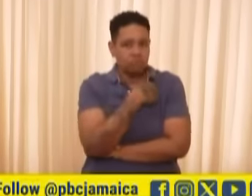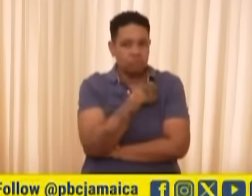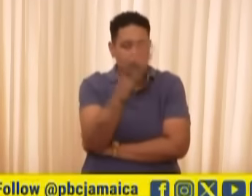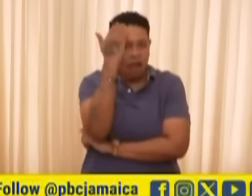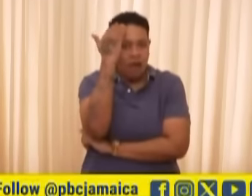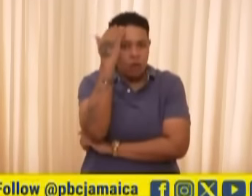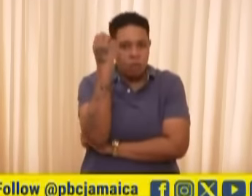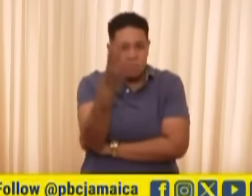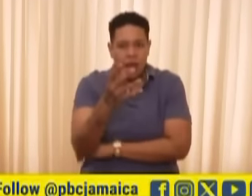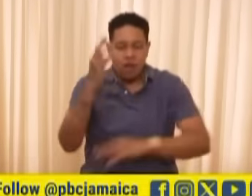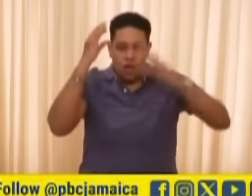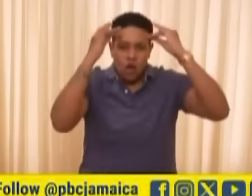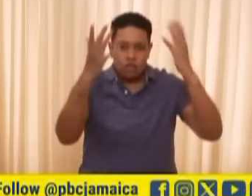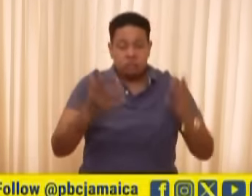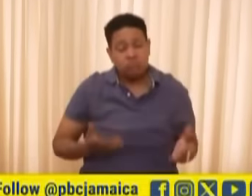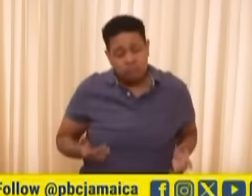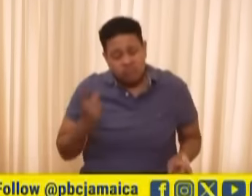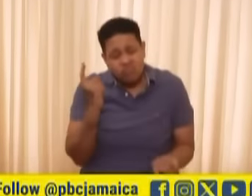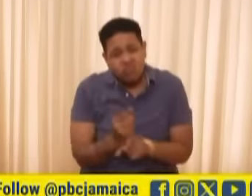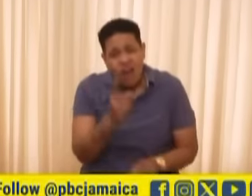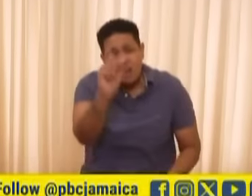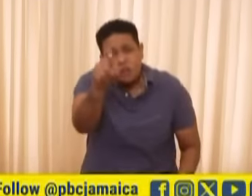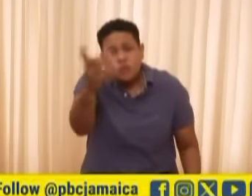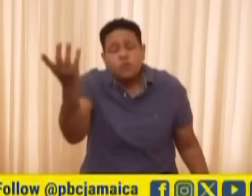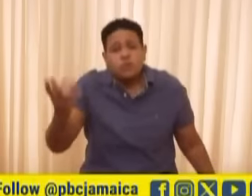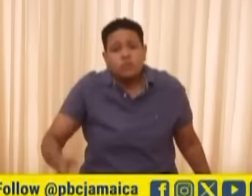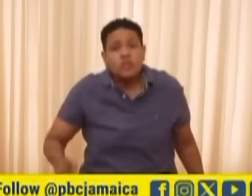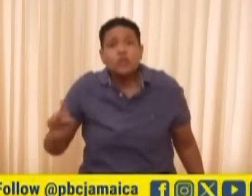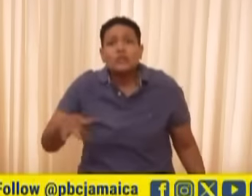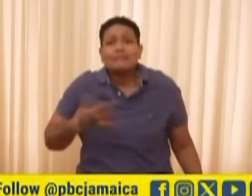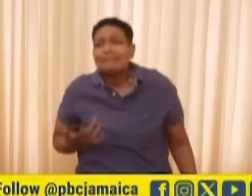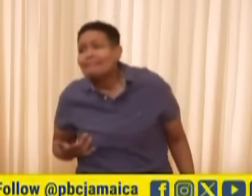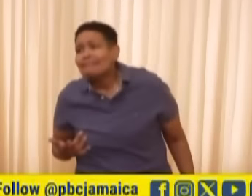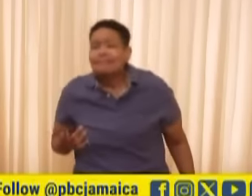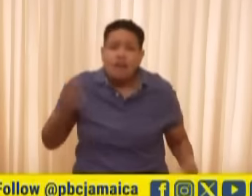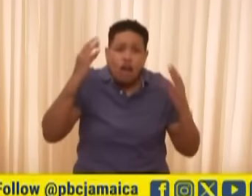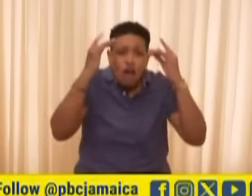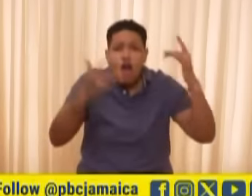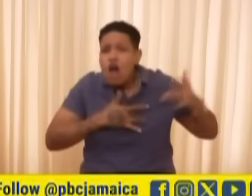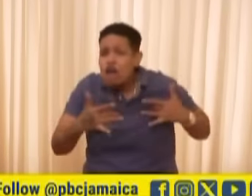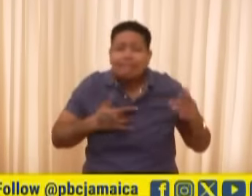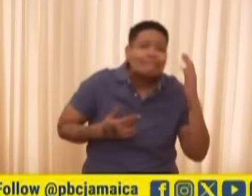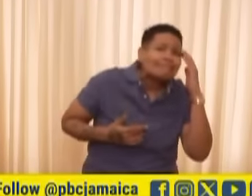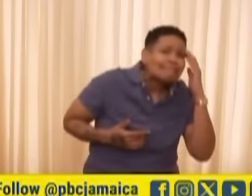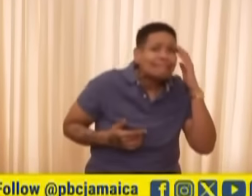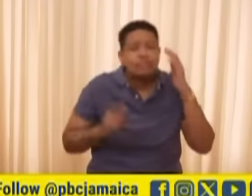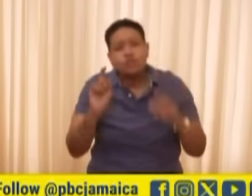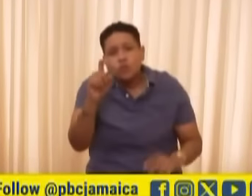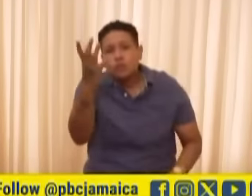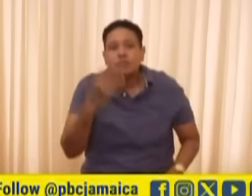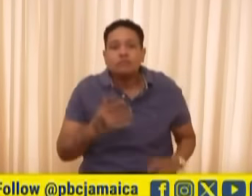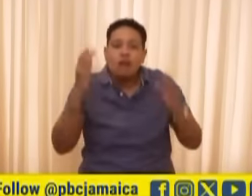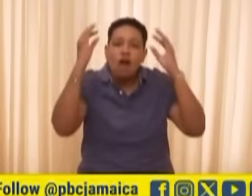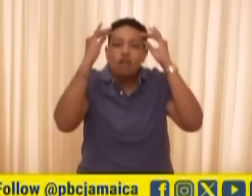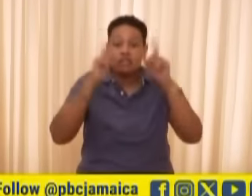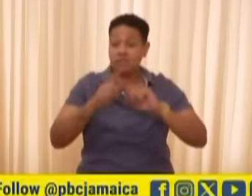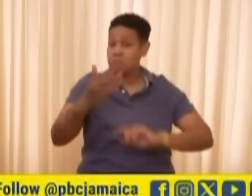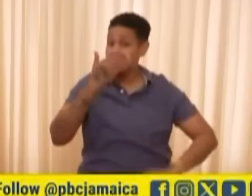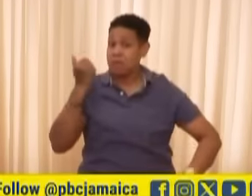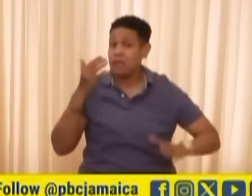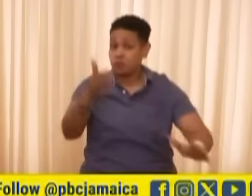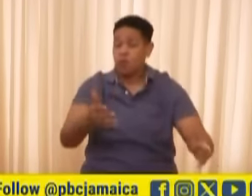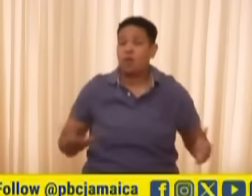concerned, and rightfully so. You should be concerned. But the best